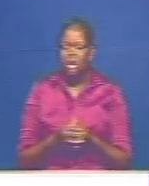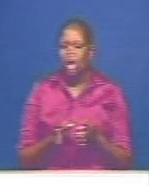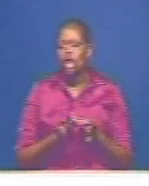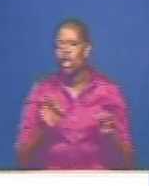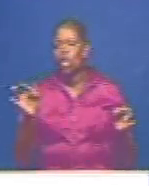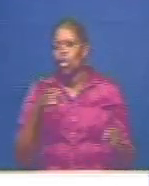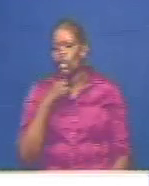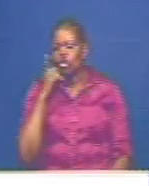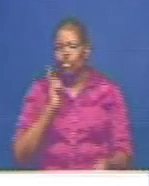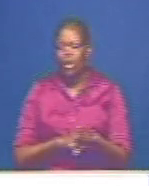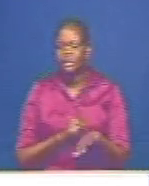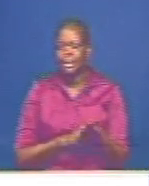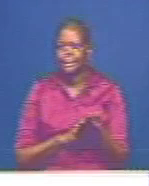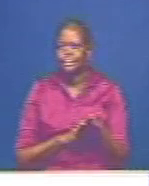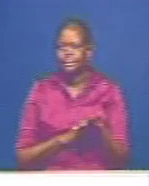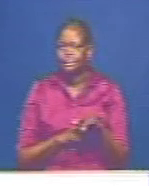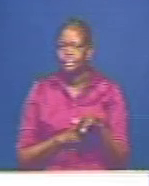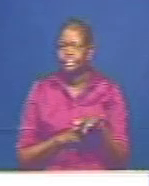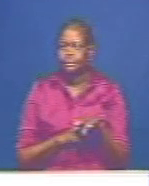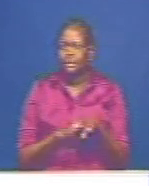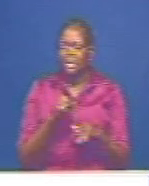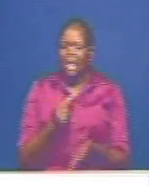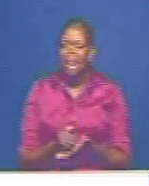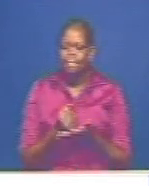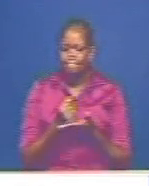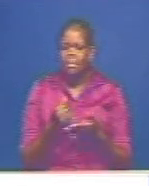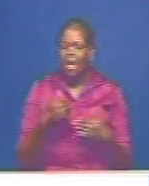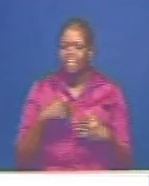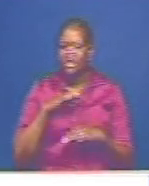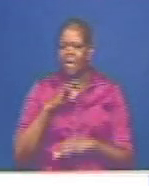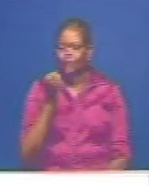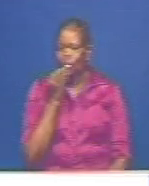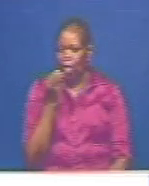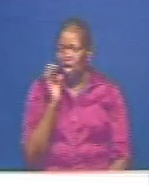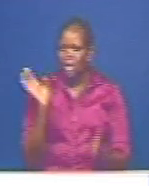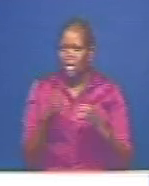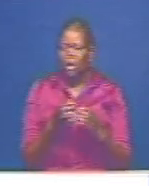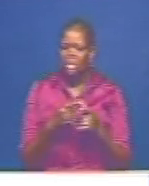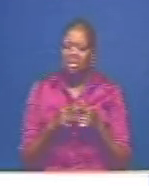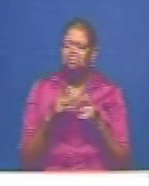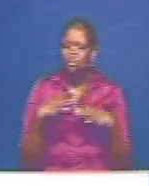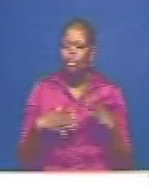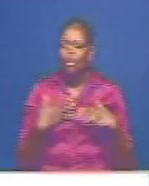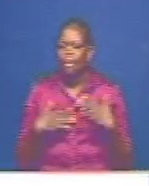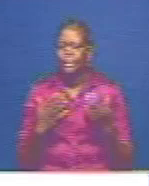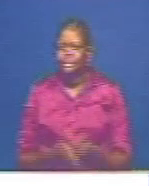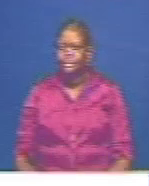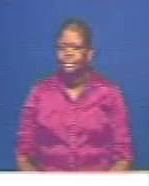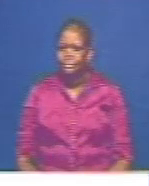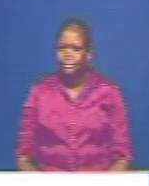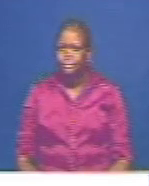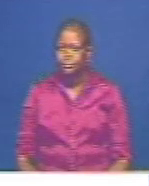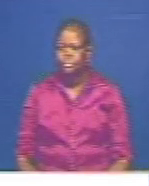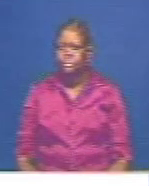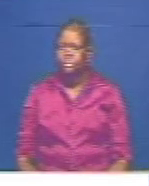a long dry season from yeah. January to May. Yeah. And that is what supplied the food in the mm-hmm. community. And it made a difference. Okay. Yes. And I mean,